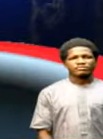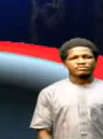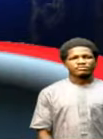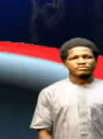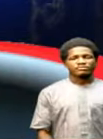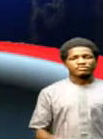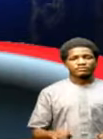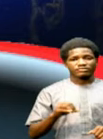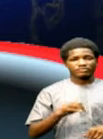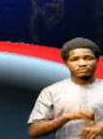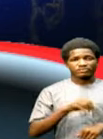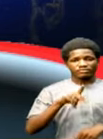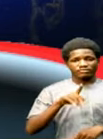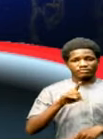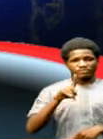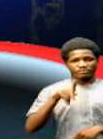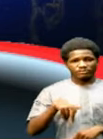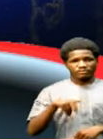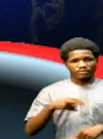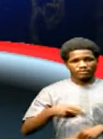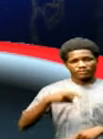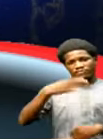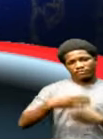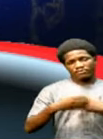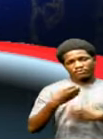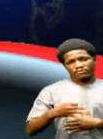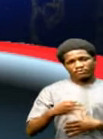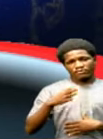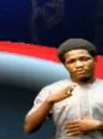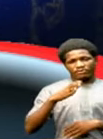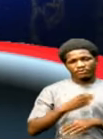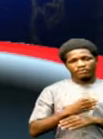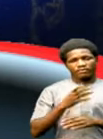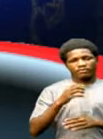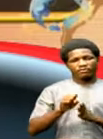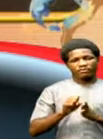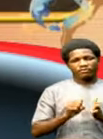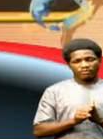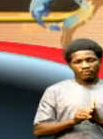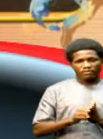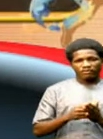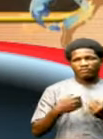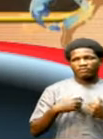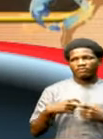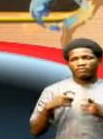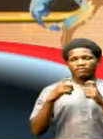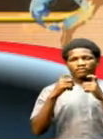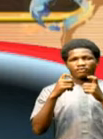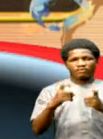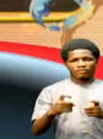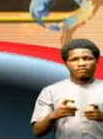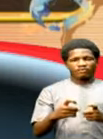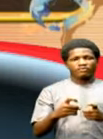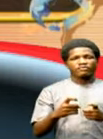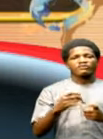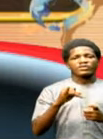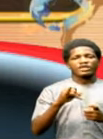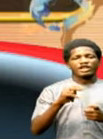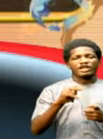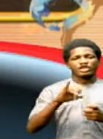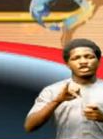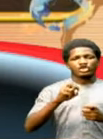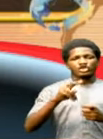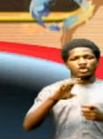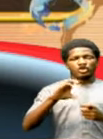Still on PDP, a High Court of Benue State sitting in Makurdi has issued an interim injunction order